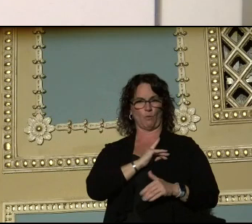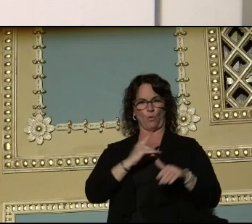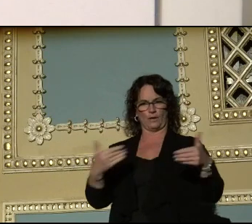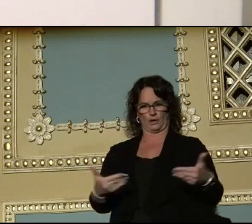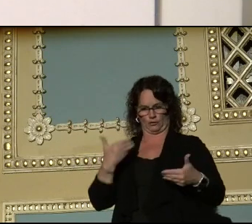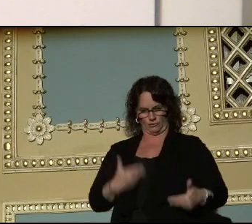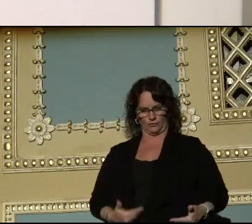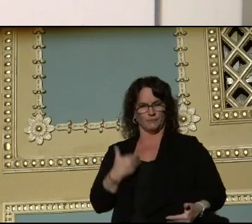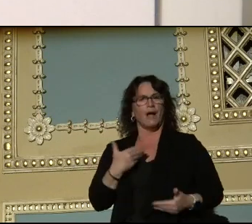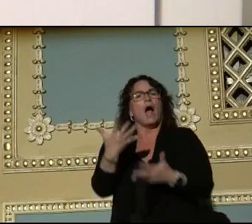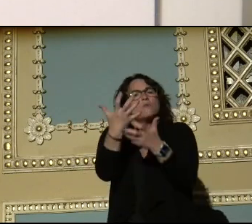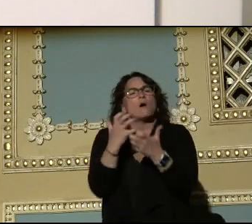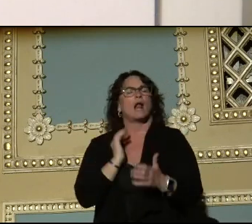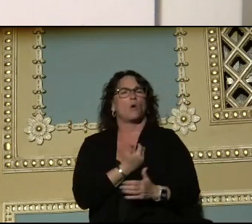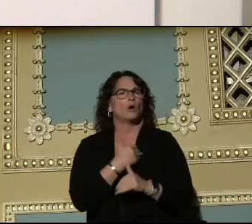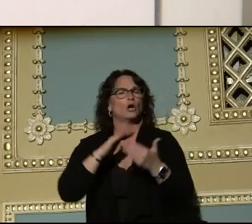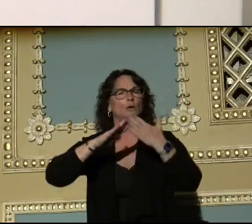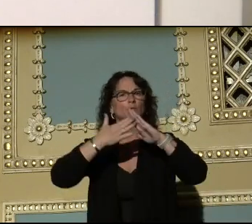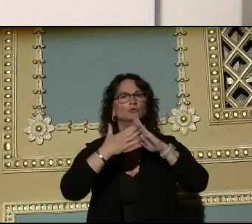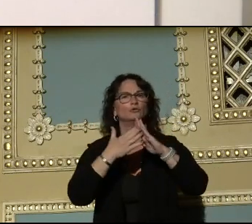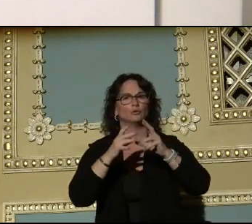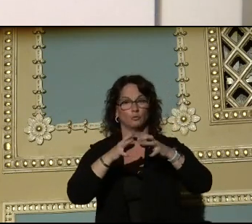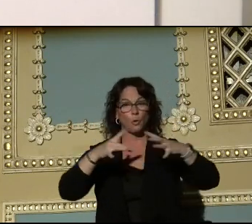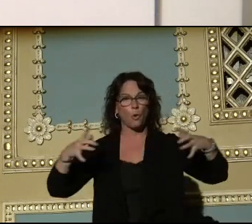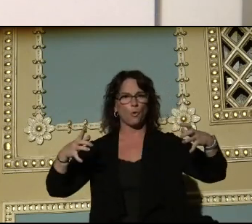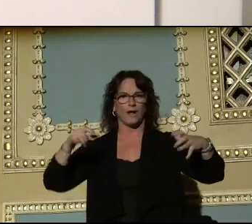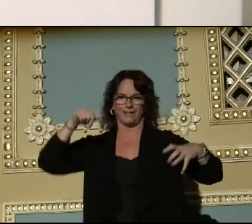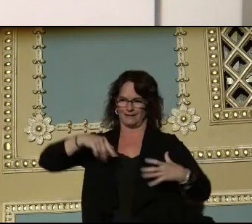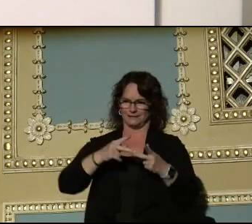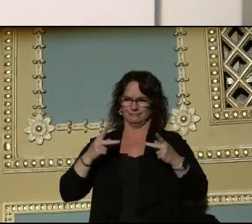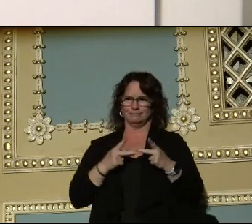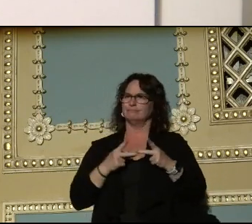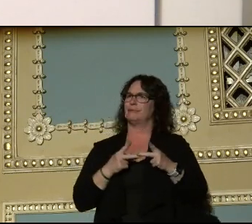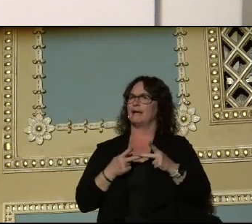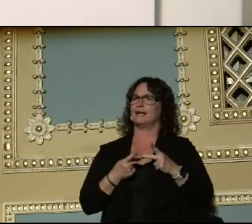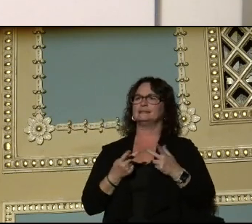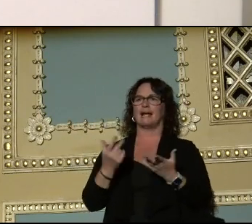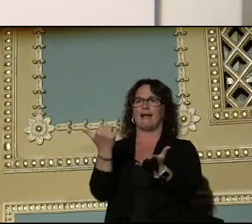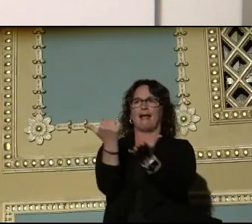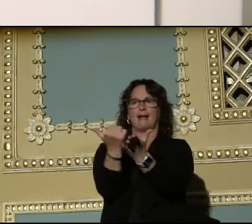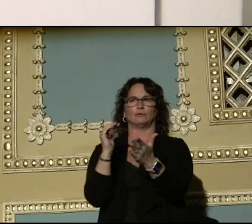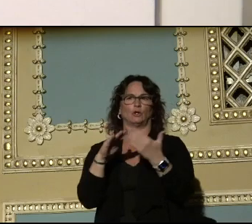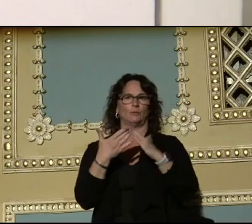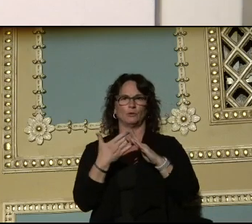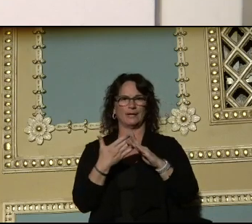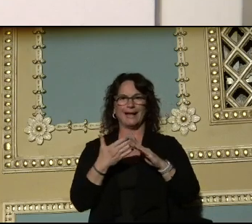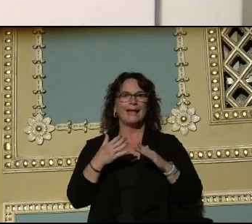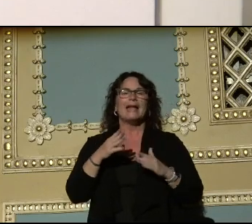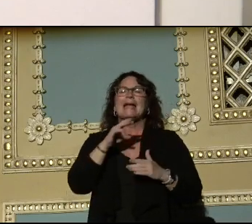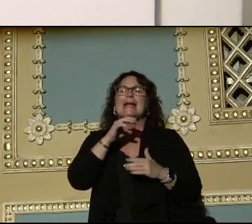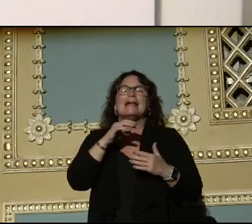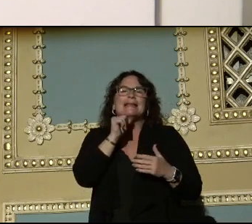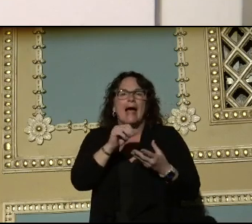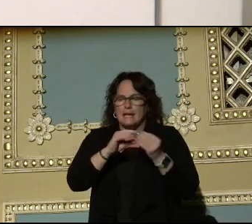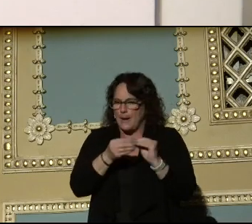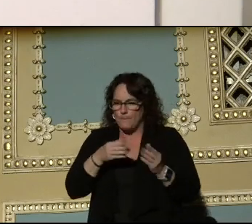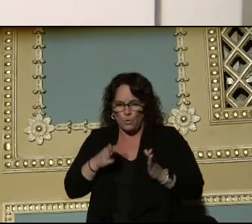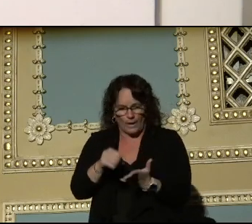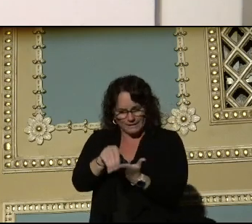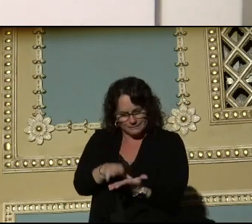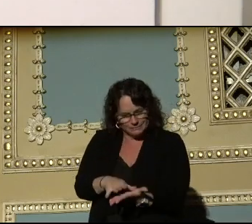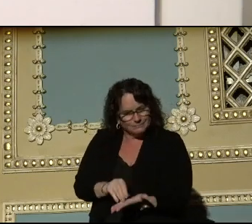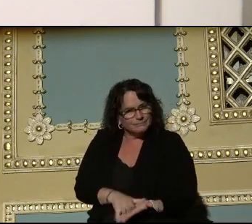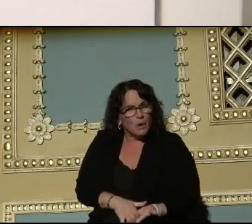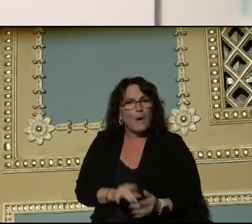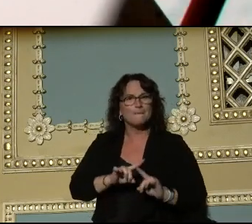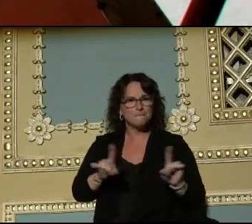grow. This center contributes to our community in ways you cannot write down on a spreadsheet, but get counted in our wealth, both tangible